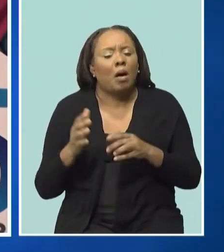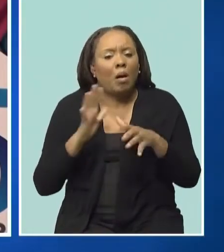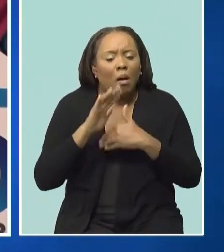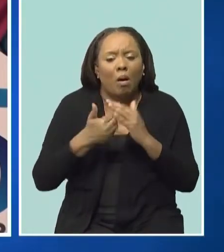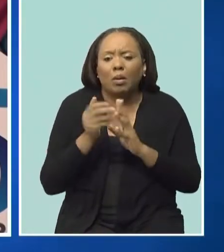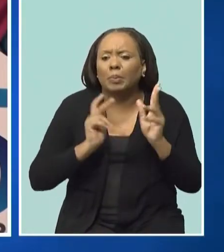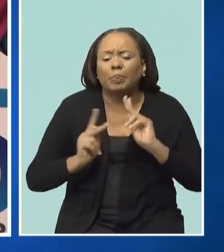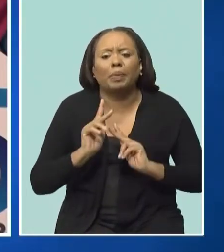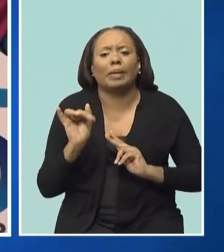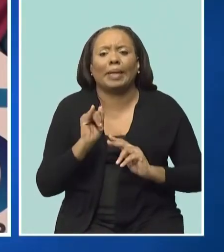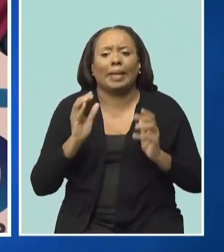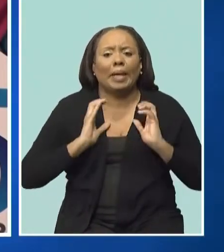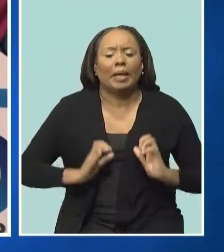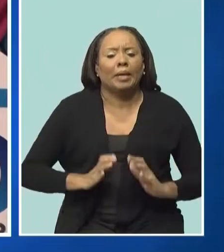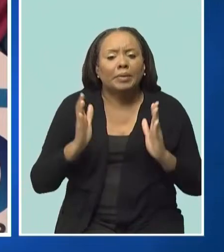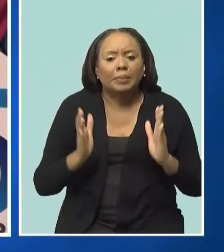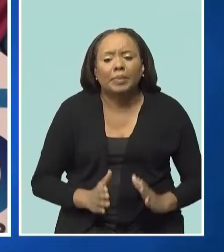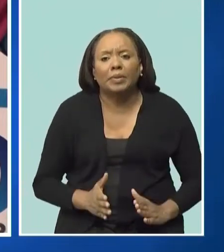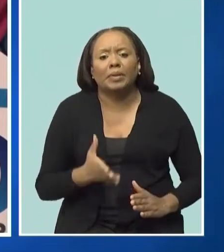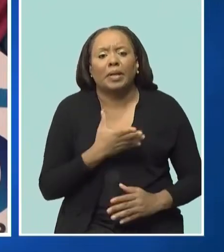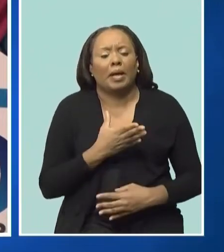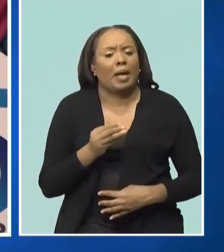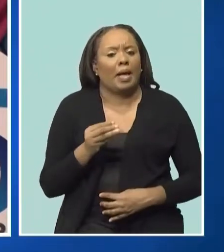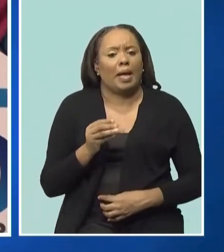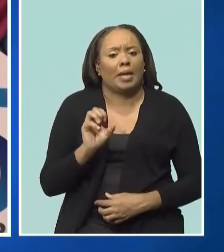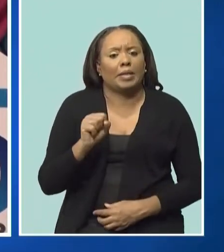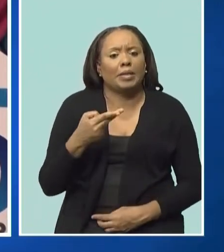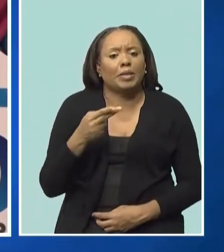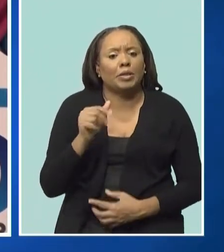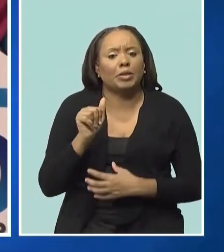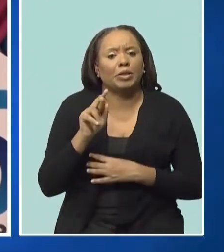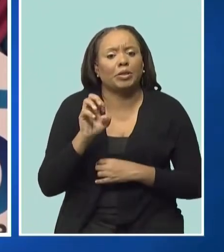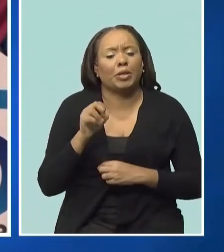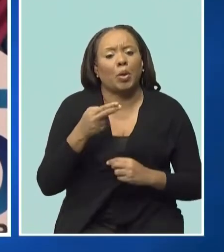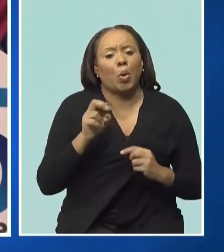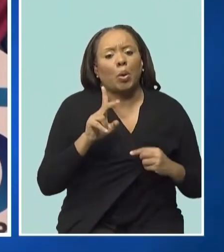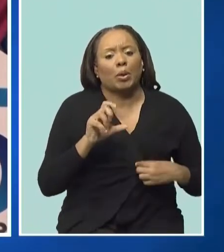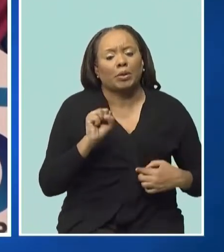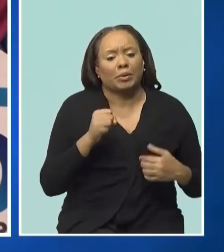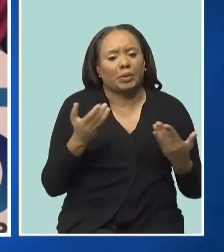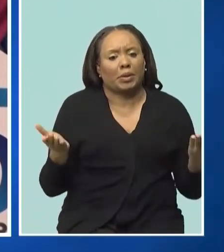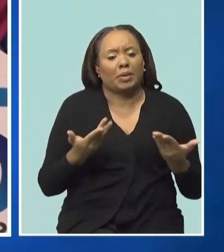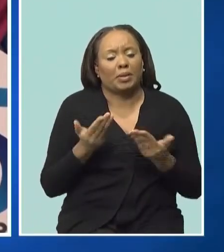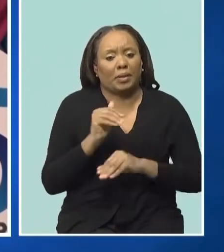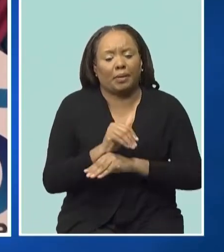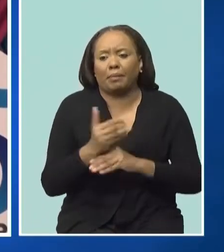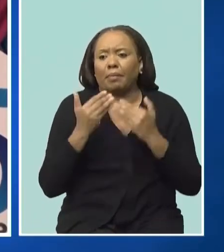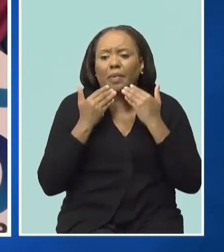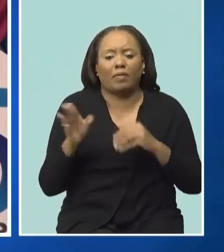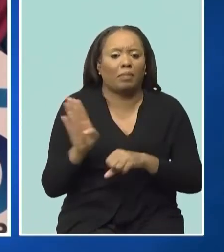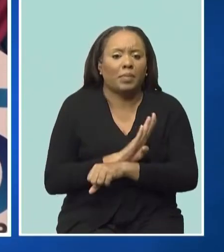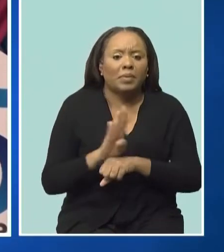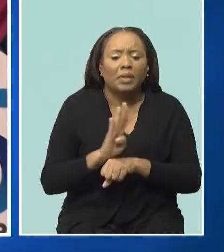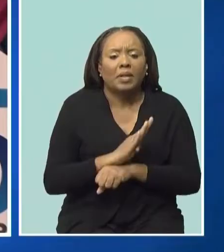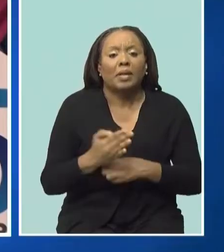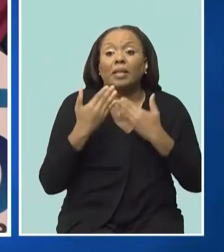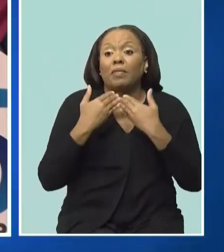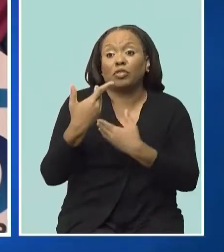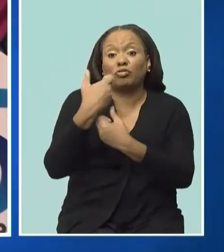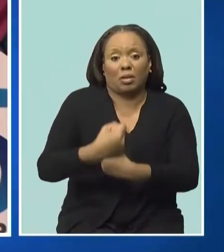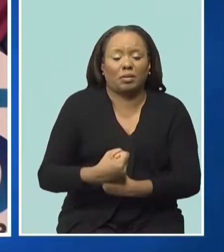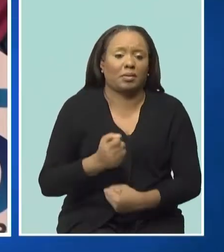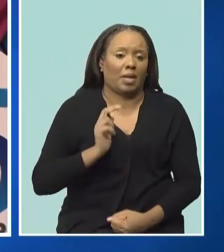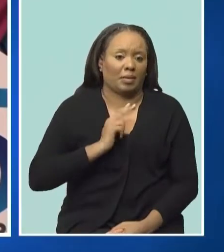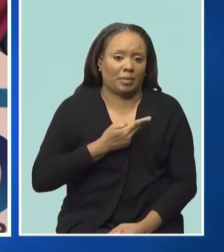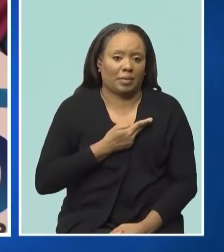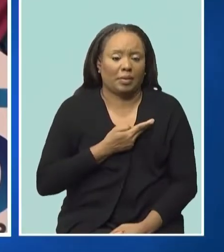clients here with us tonight. Thank you for your business and for trusting in us over the years. It goes without saying